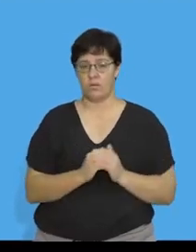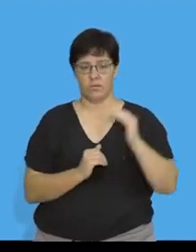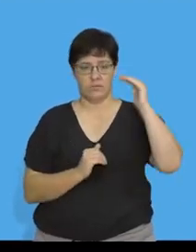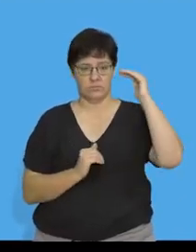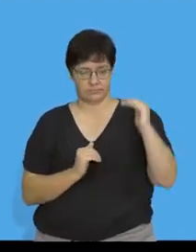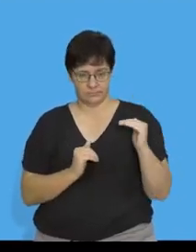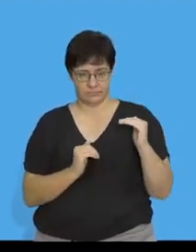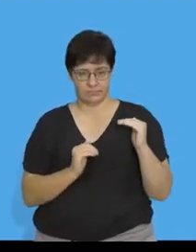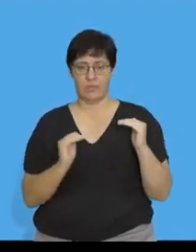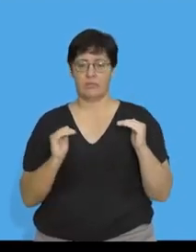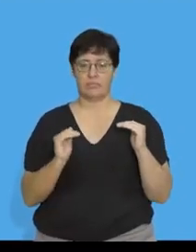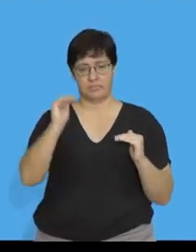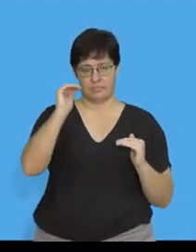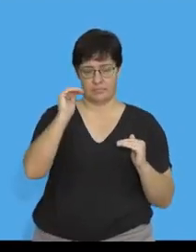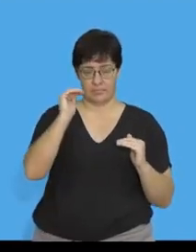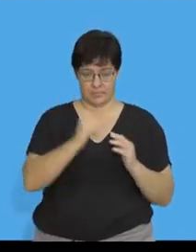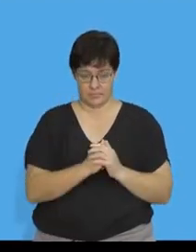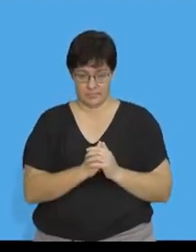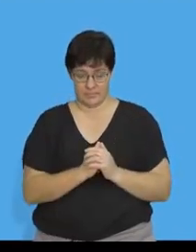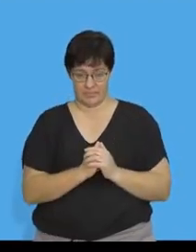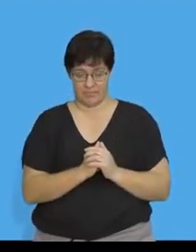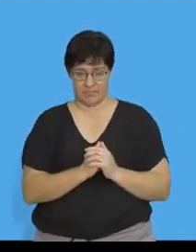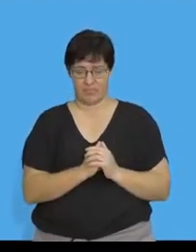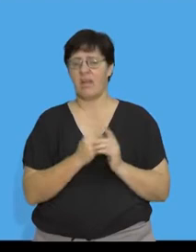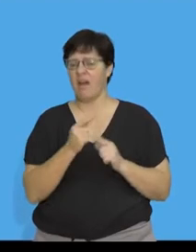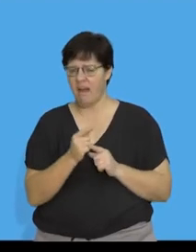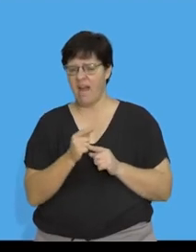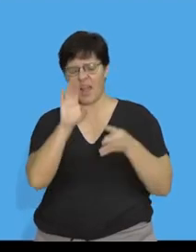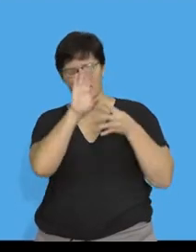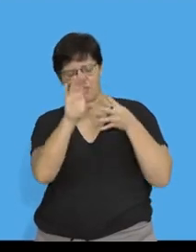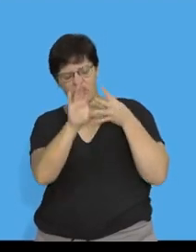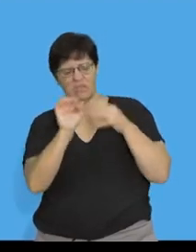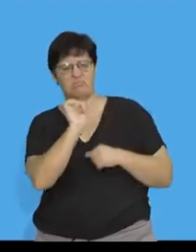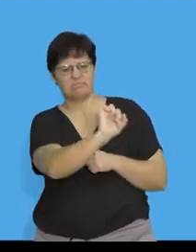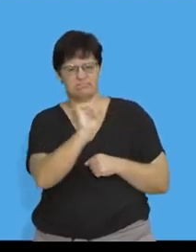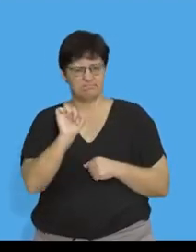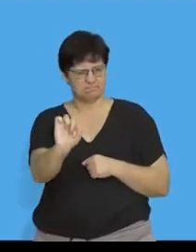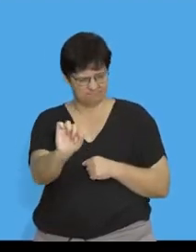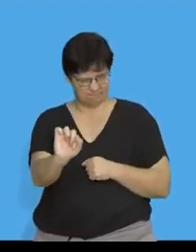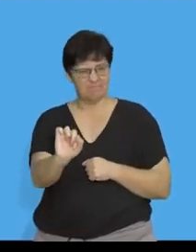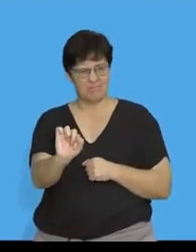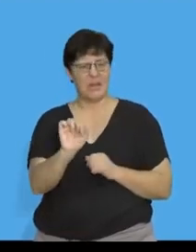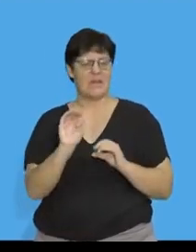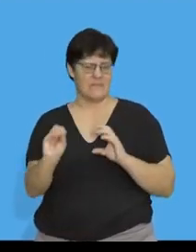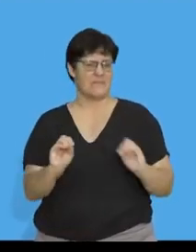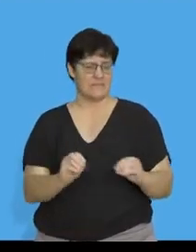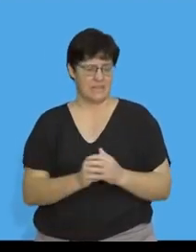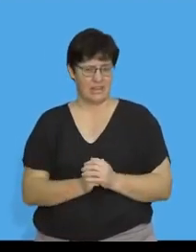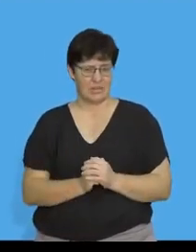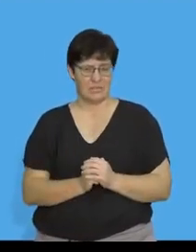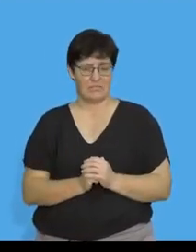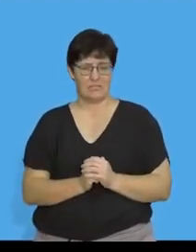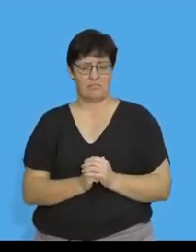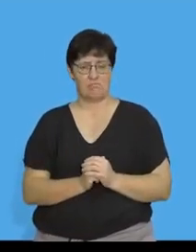So that's a way of representing it. When we do inversely proportional, we're not going to be able to use